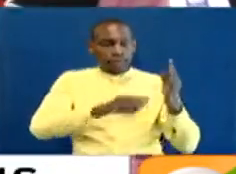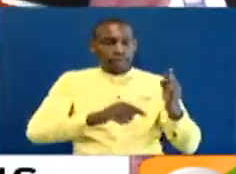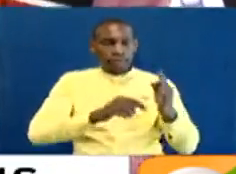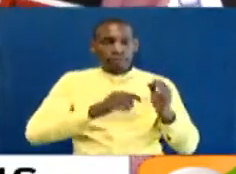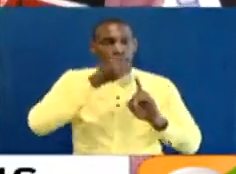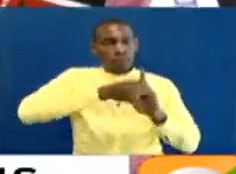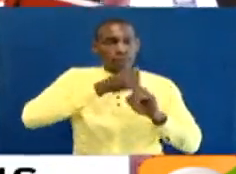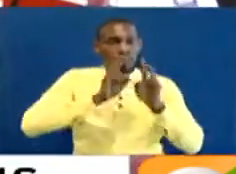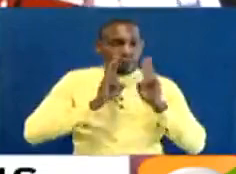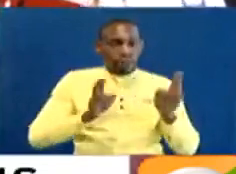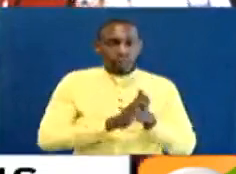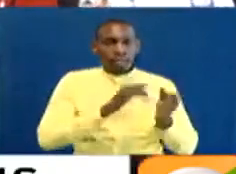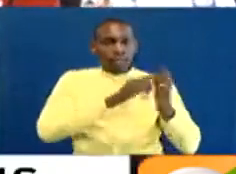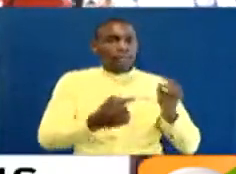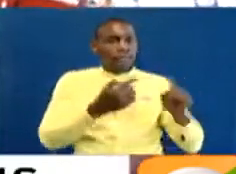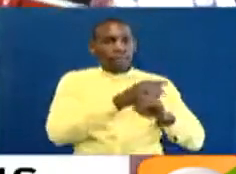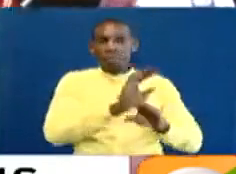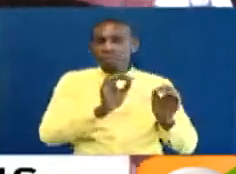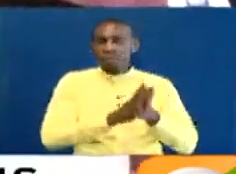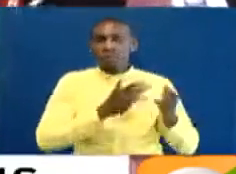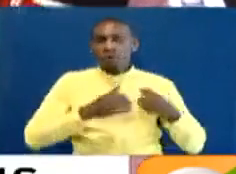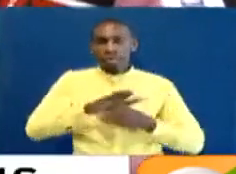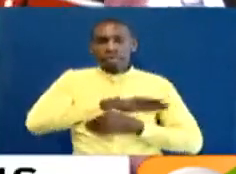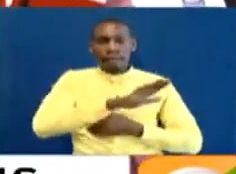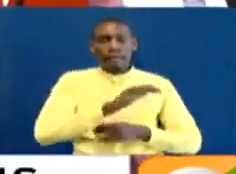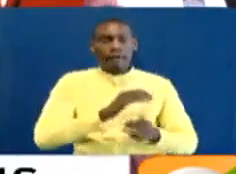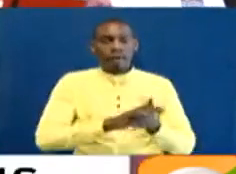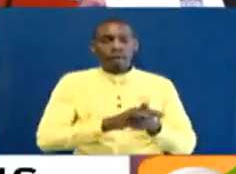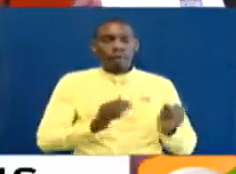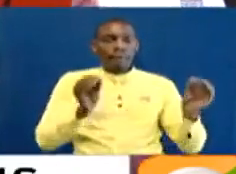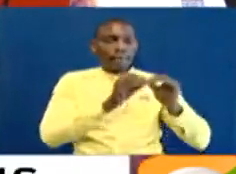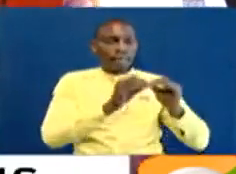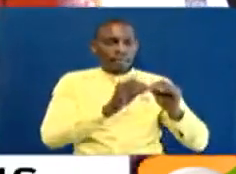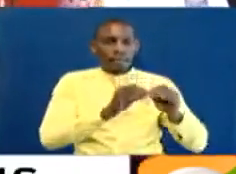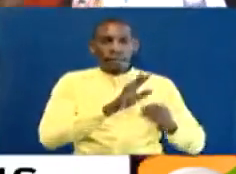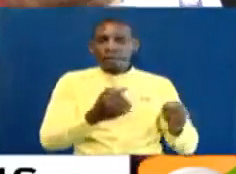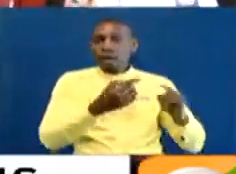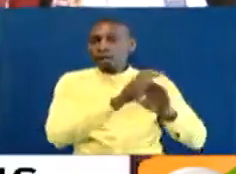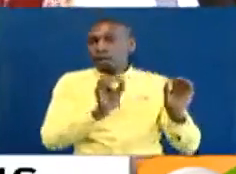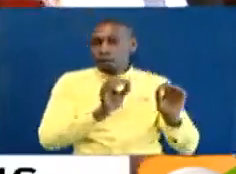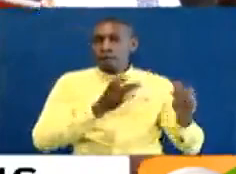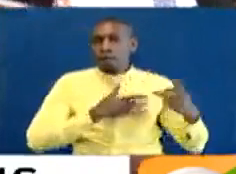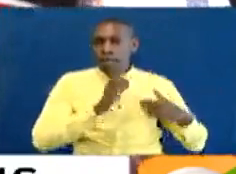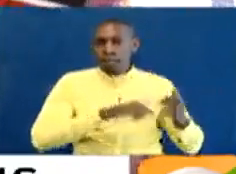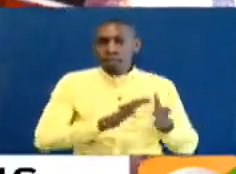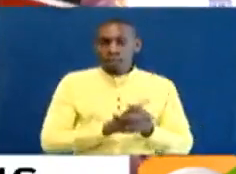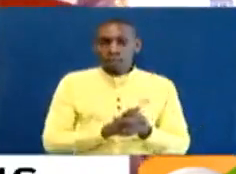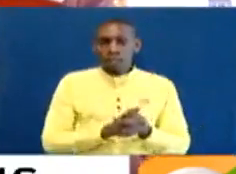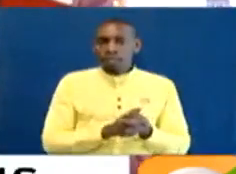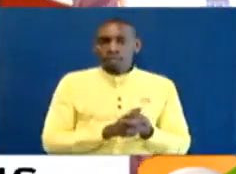amani. Musisuzane hata kuhusu venues where you are going to meet. Musisuzane hata kuhusu hili na